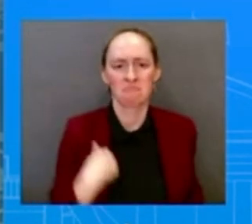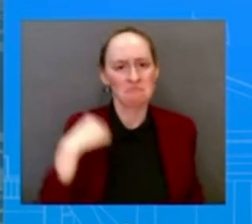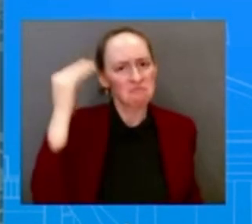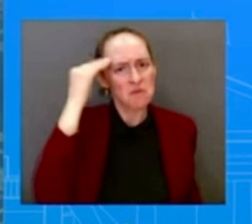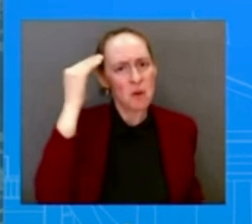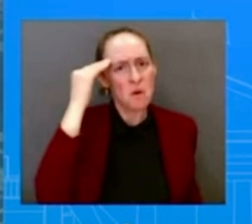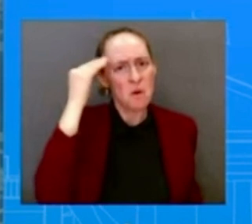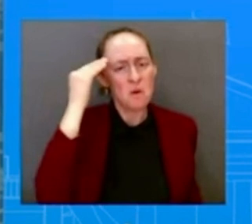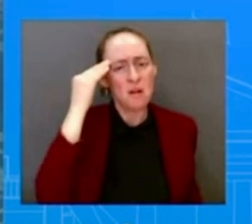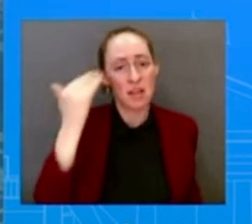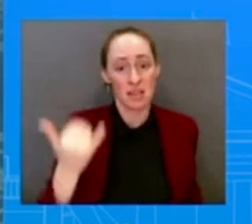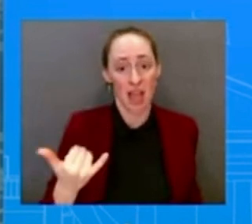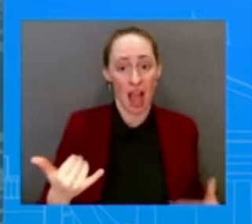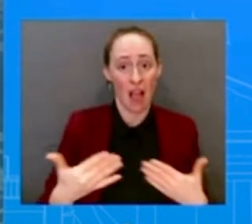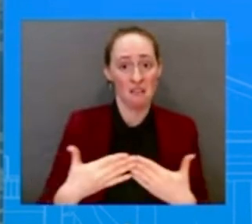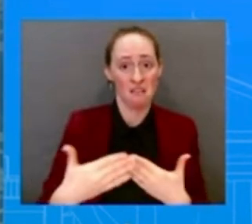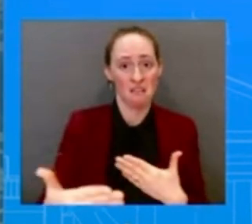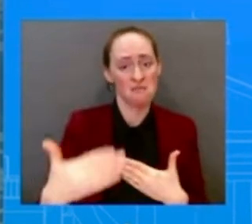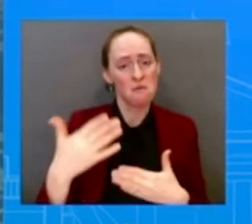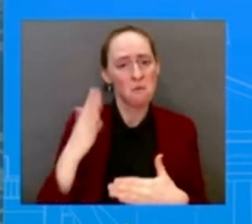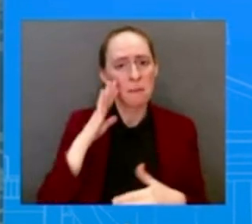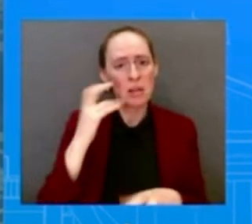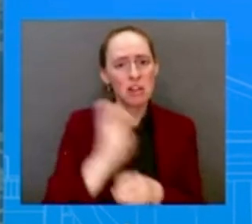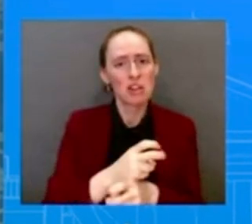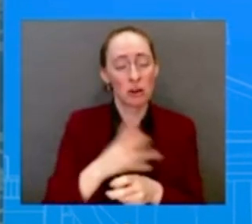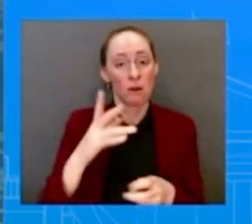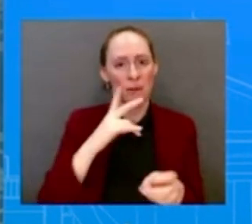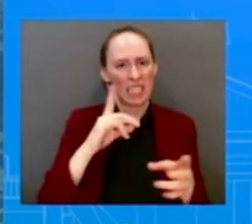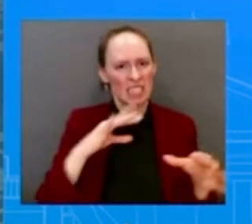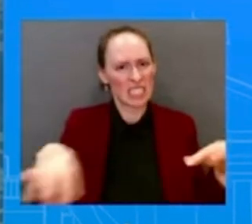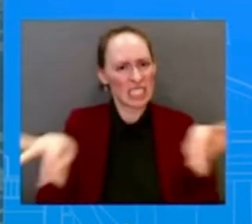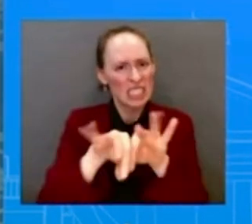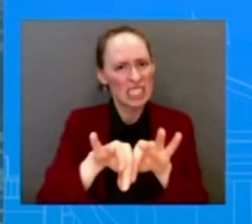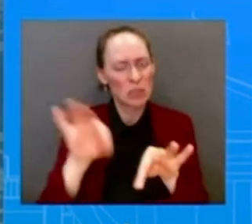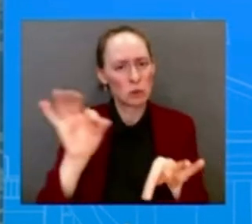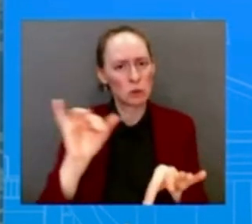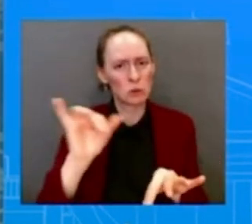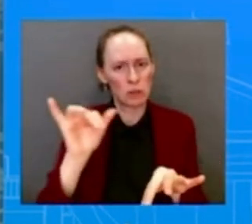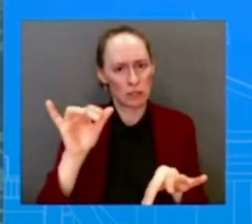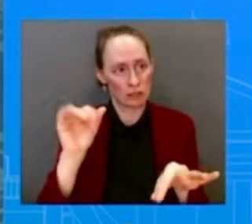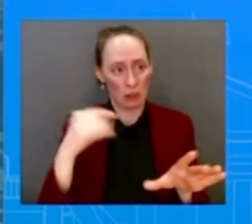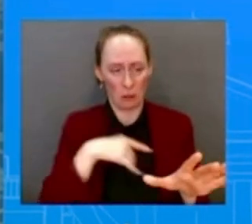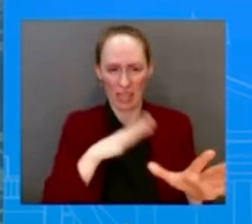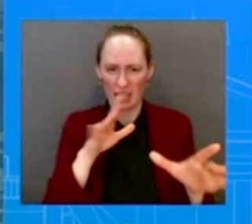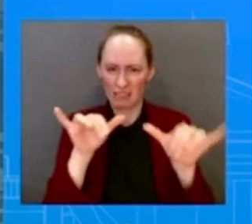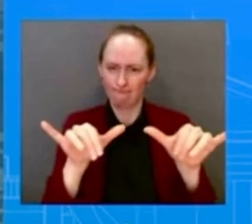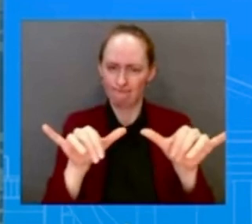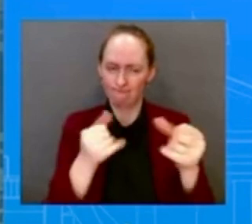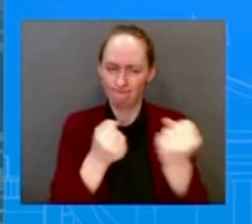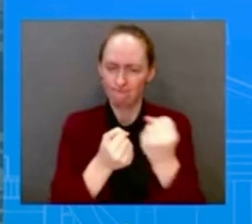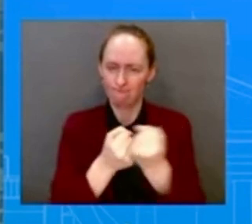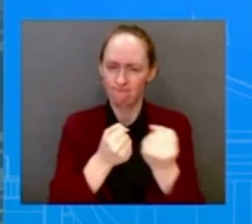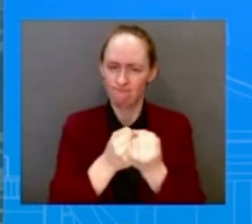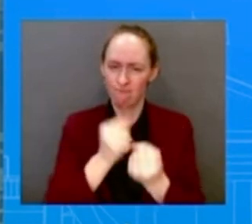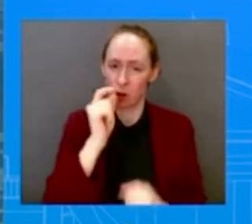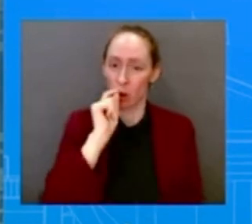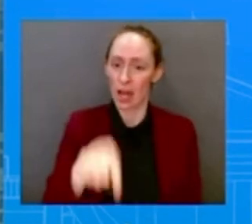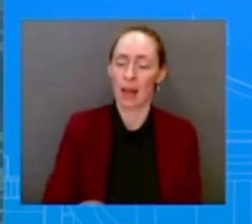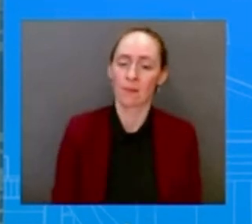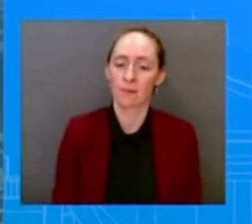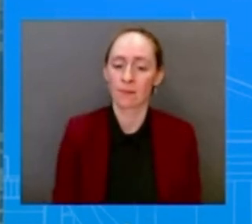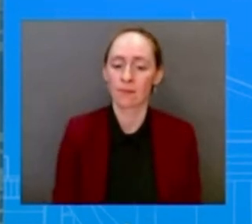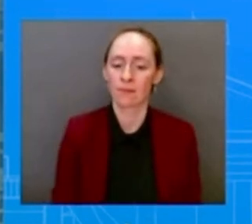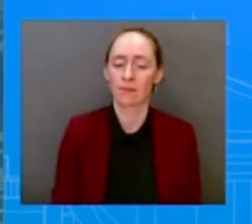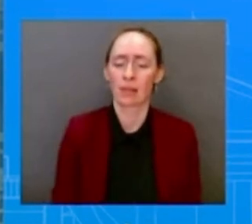for their armed forces, and the United States is going to continue to stand by them. On your question about President Duda and